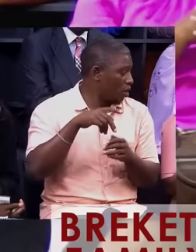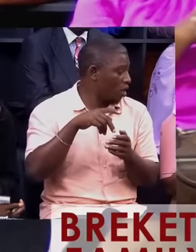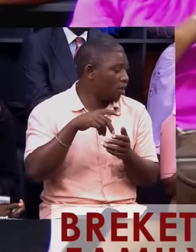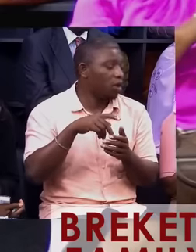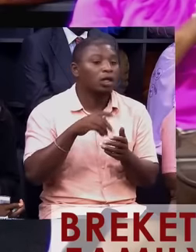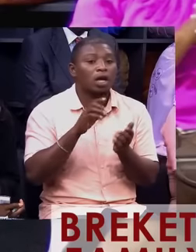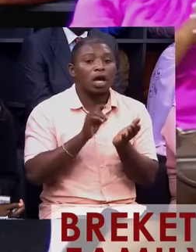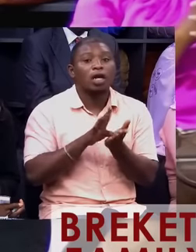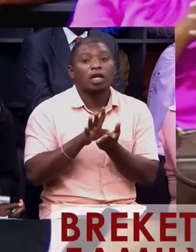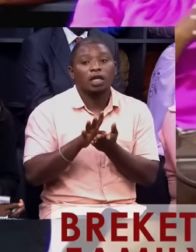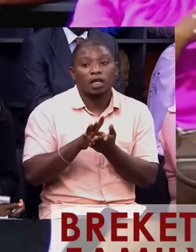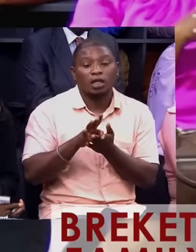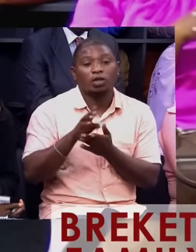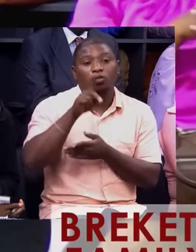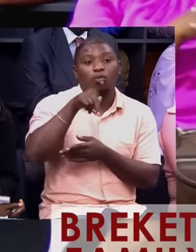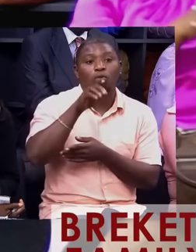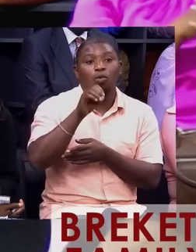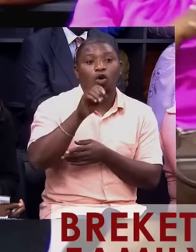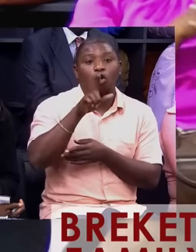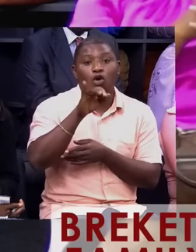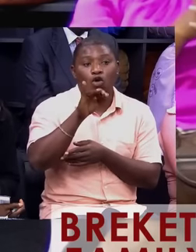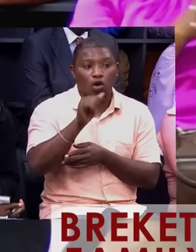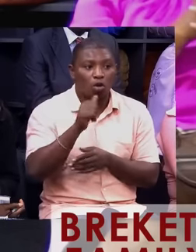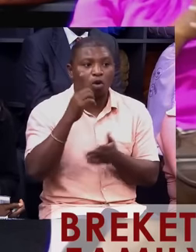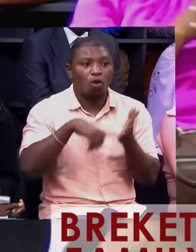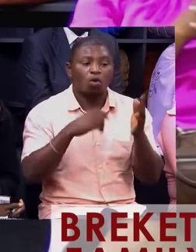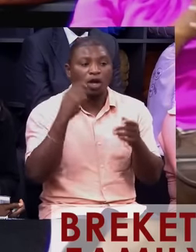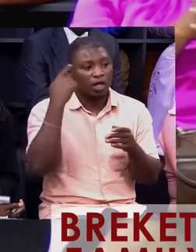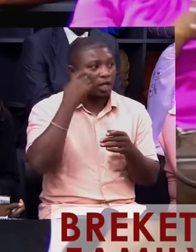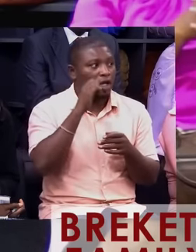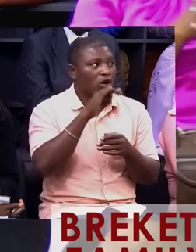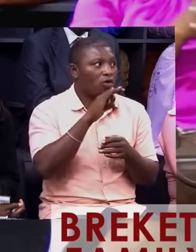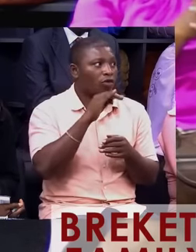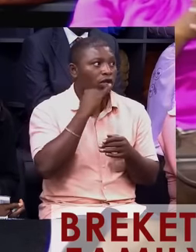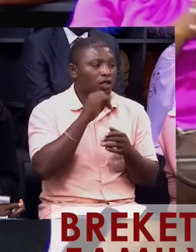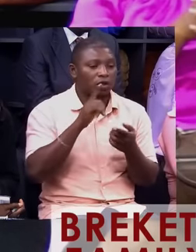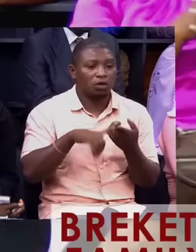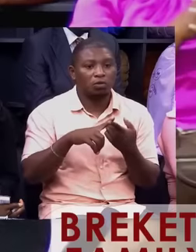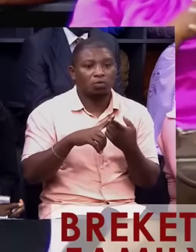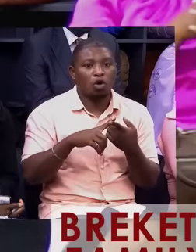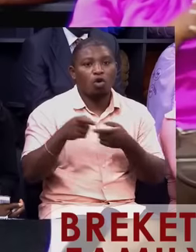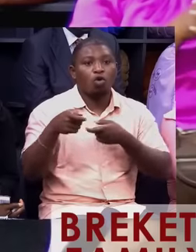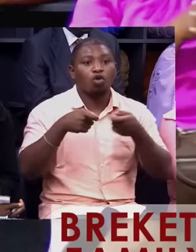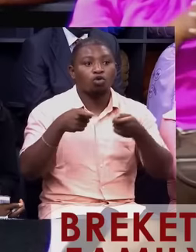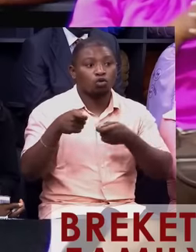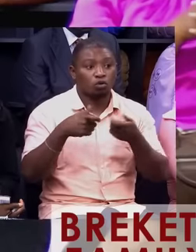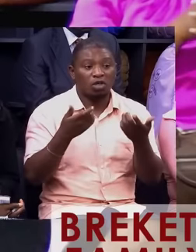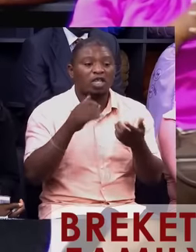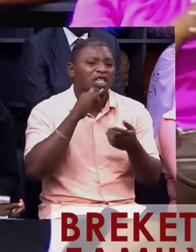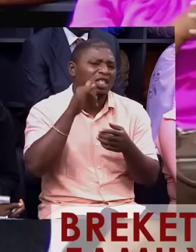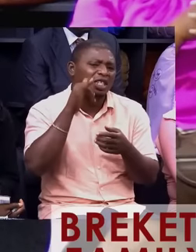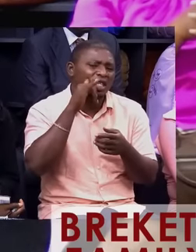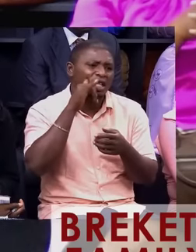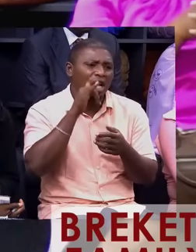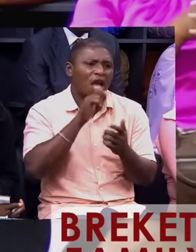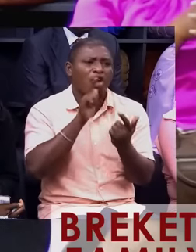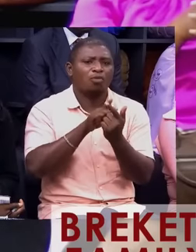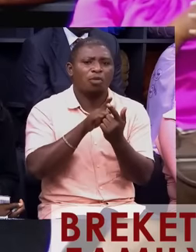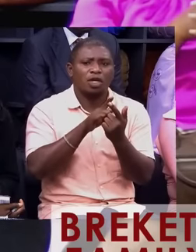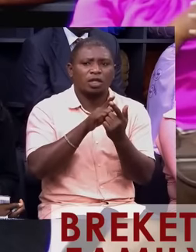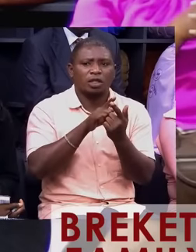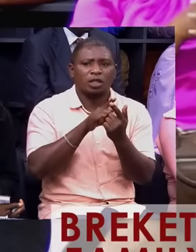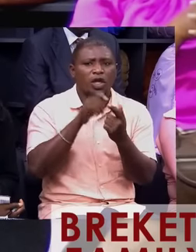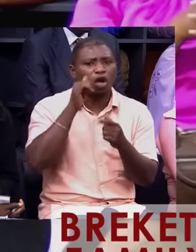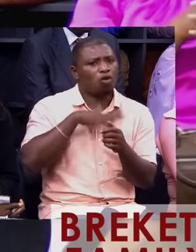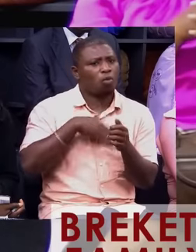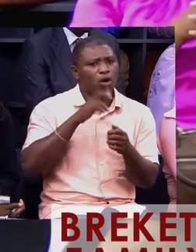thinking about is controlled population well yesterday I met a woman 22y old with her fifth